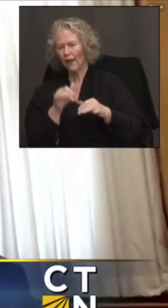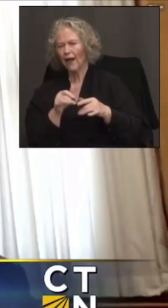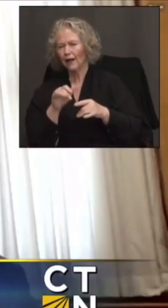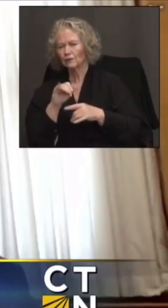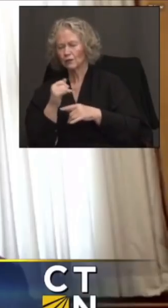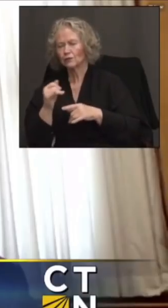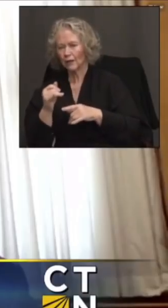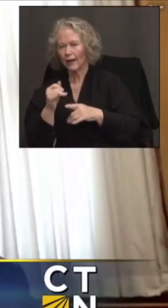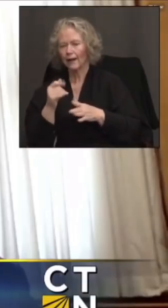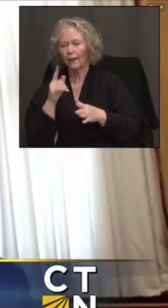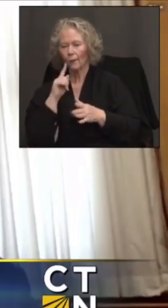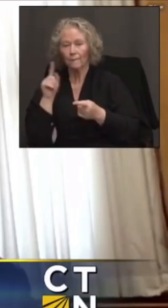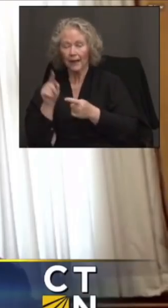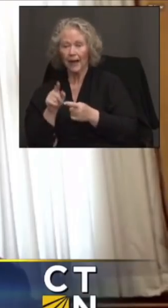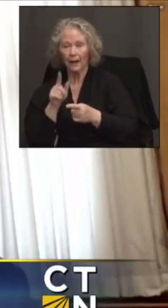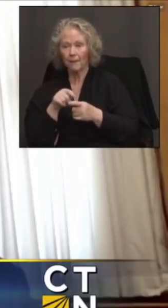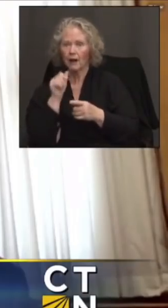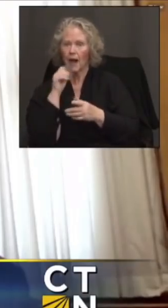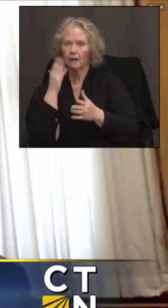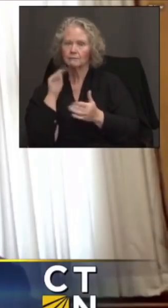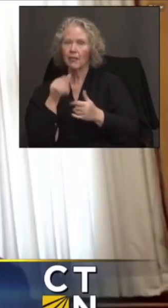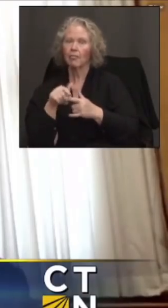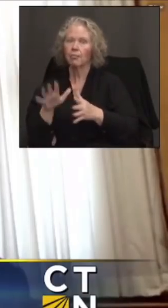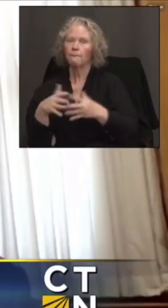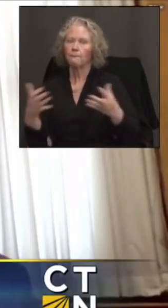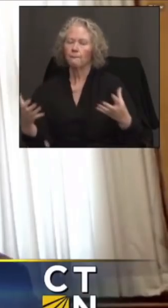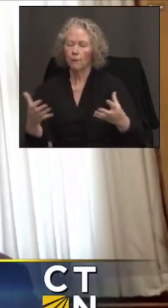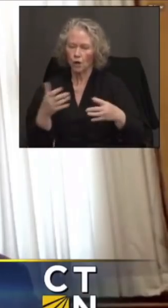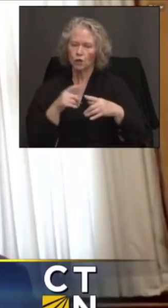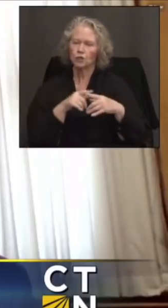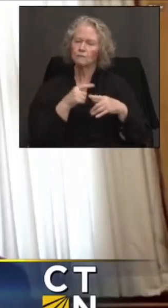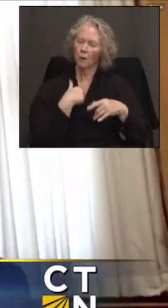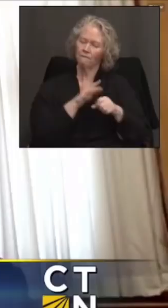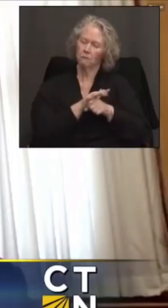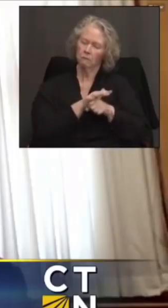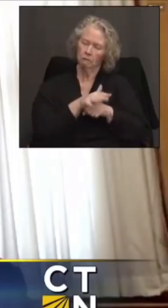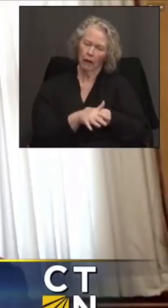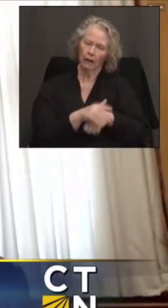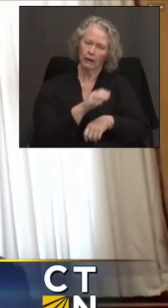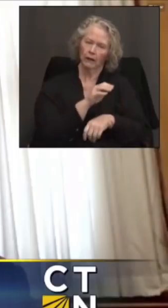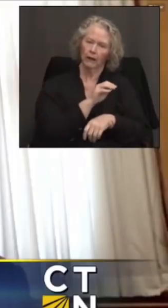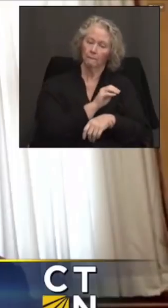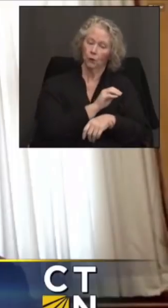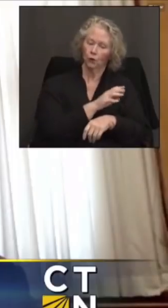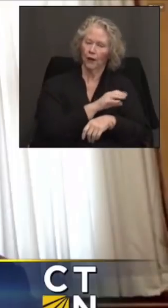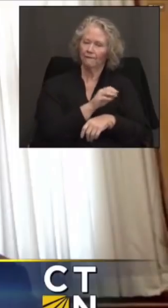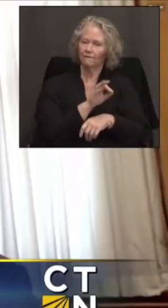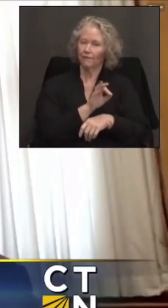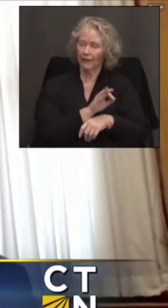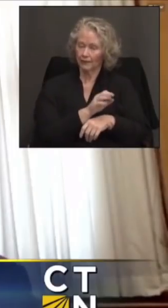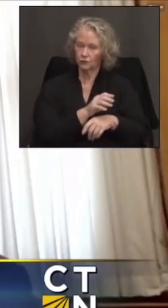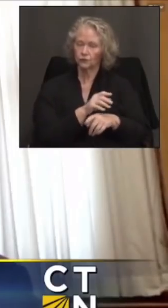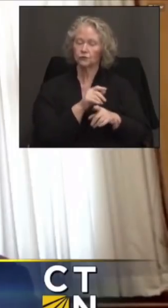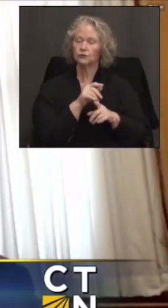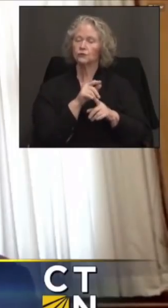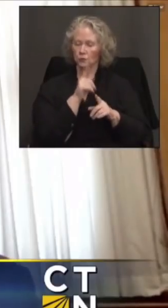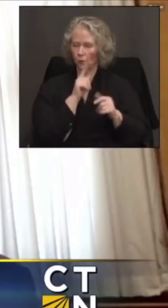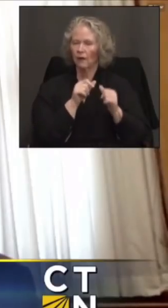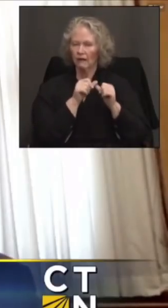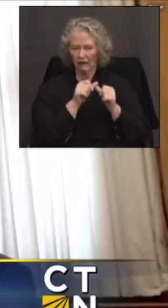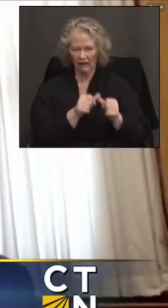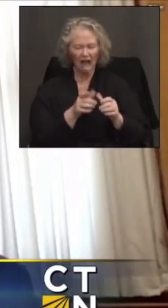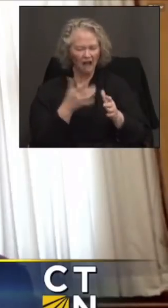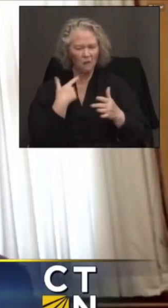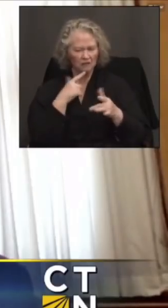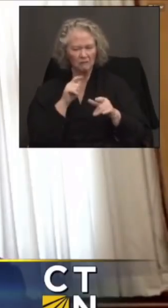down significantly more. But we still have a lot of vaccine, Moderna and Pfizer coming in. We'll be able to stay very busy and largely stay on